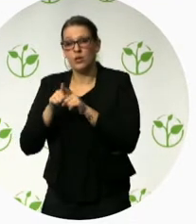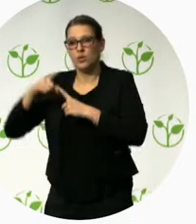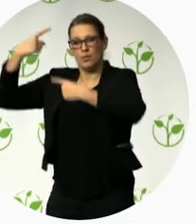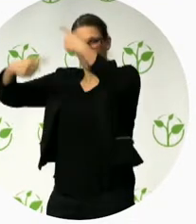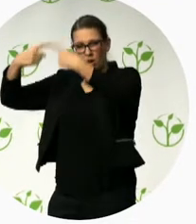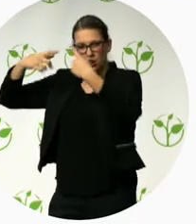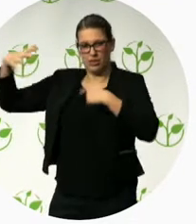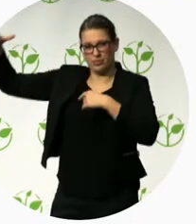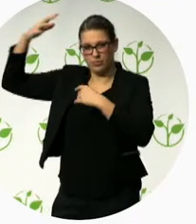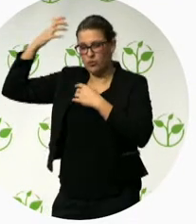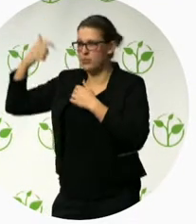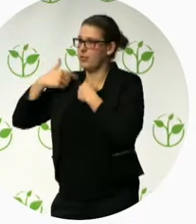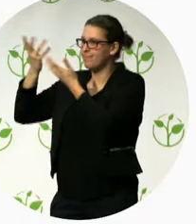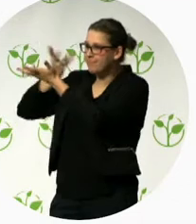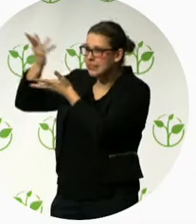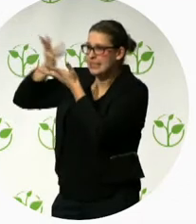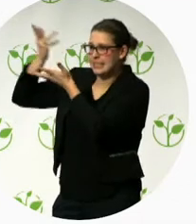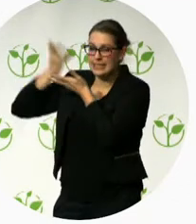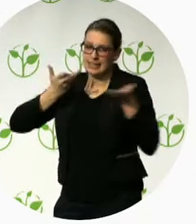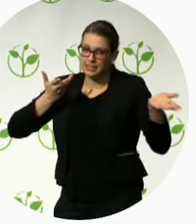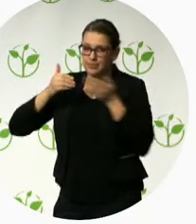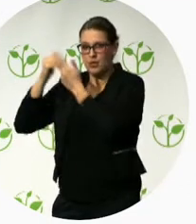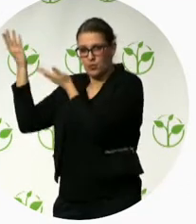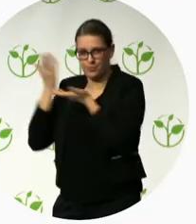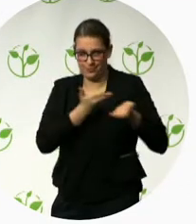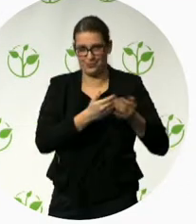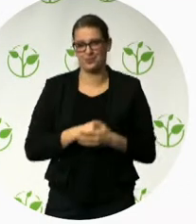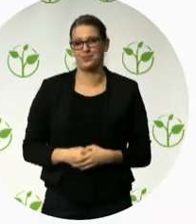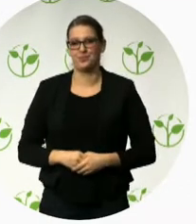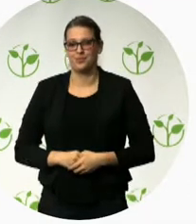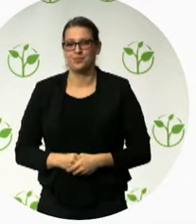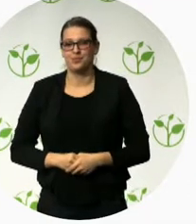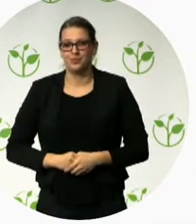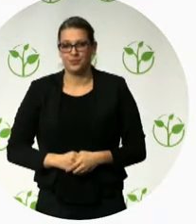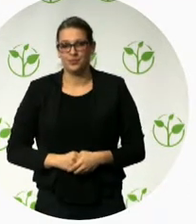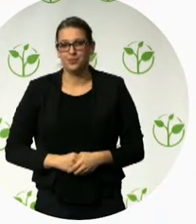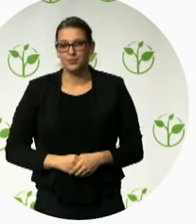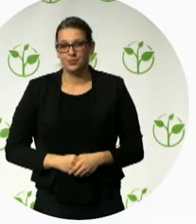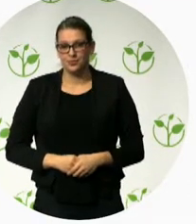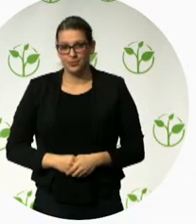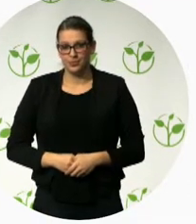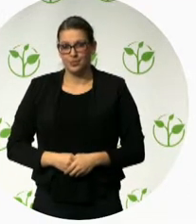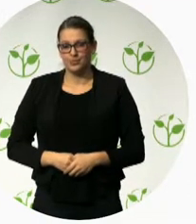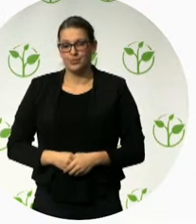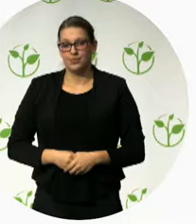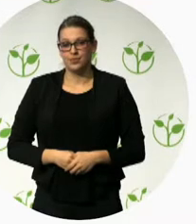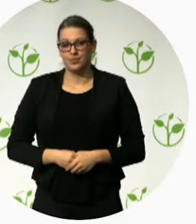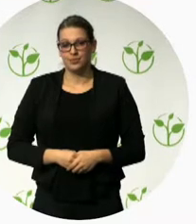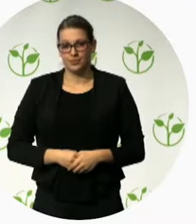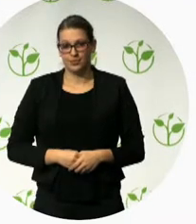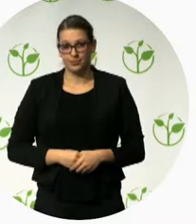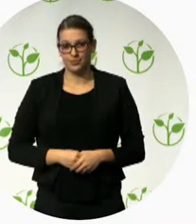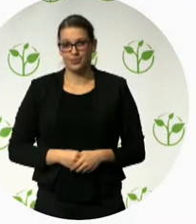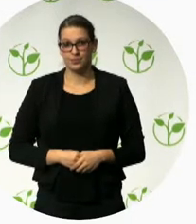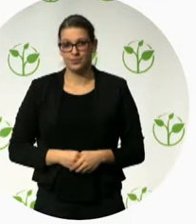taking care of those issues. And from the day first, we ask